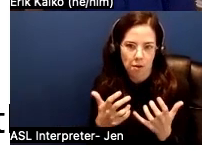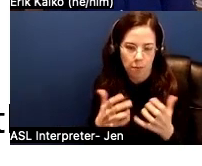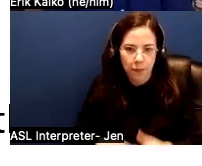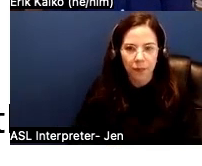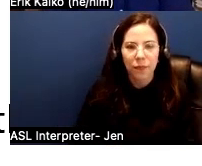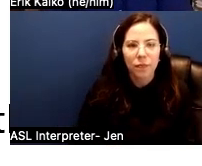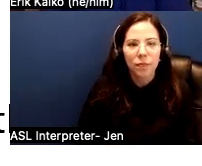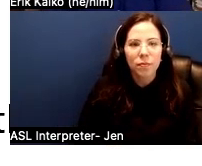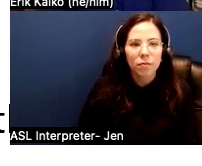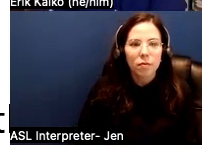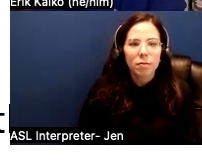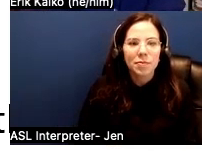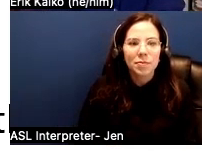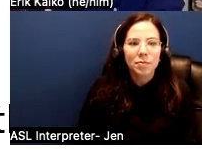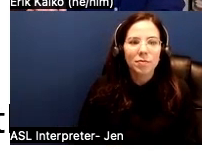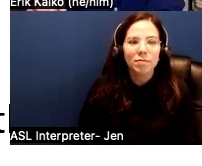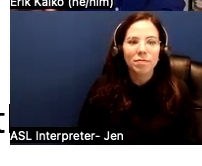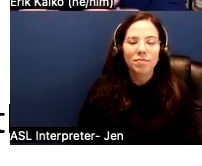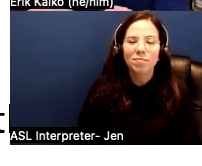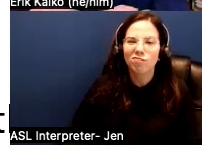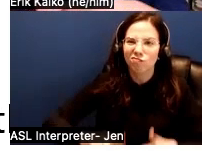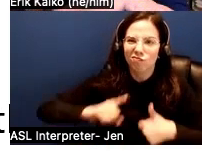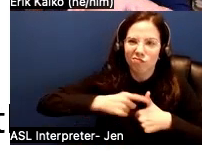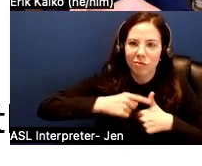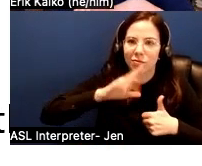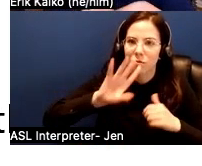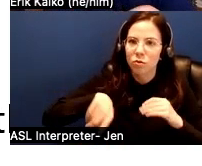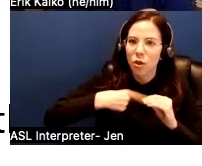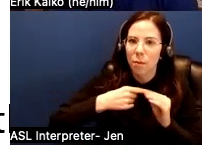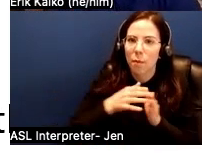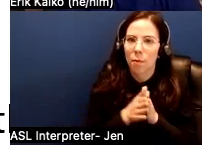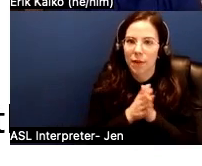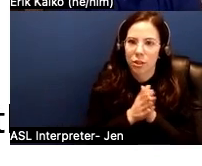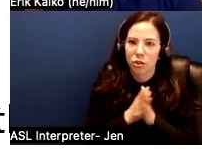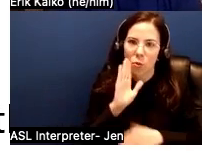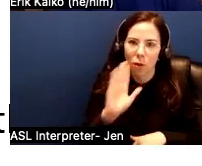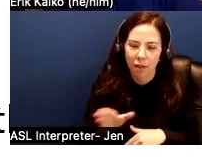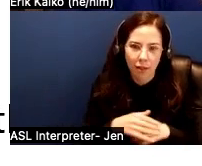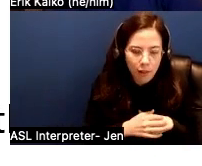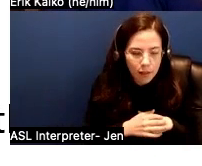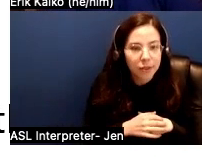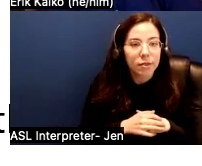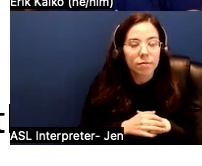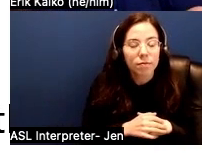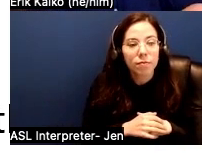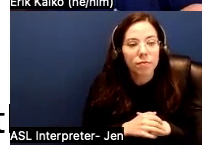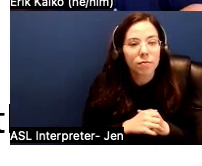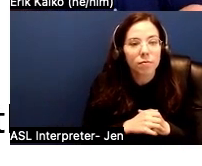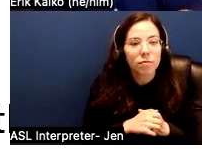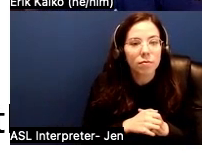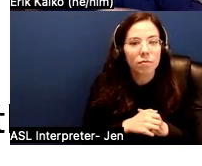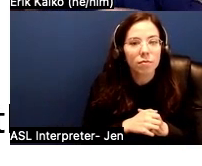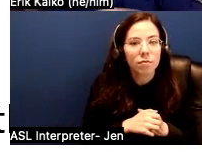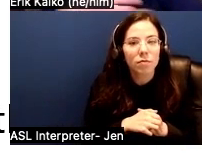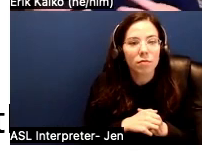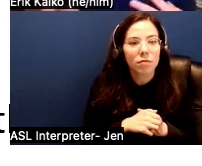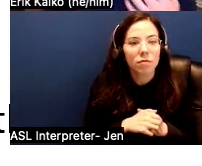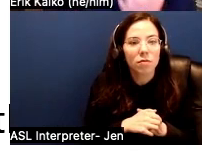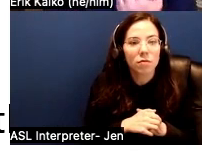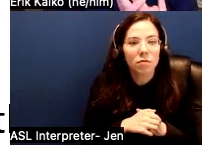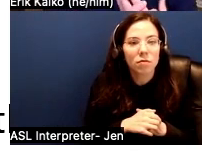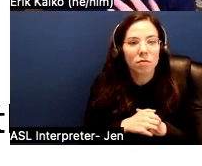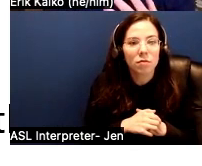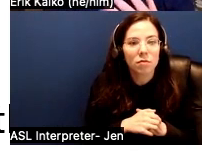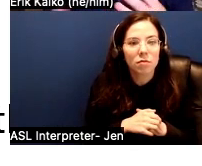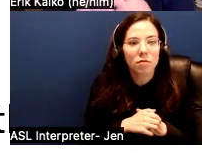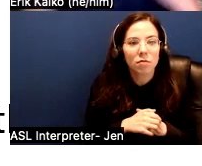Okay, so let's talk about motivation first. Motivation circles around these intrinsic